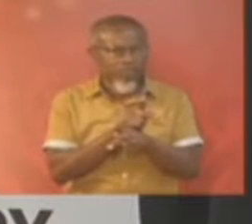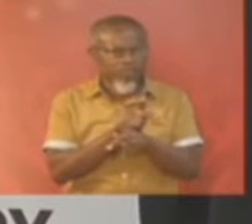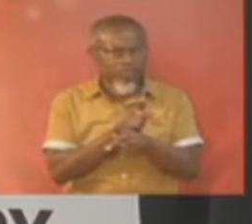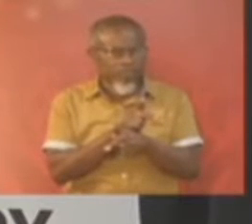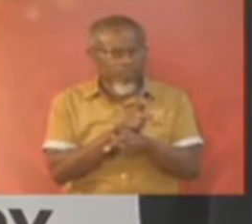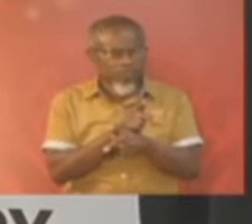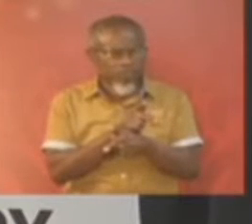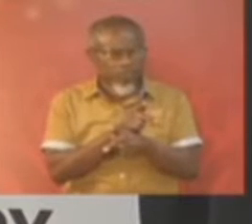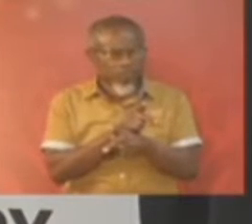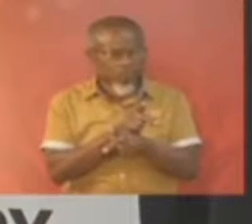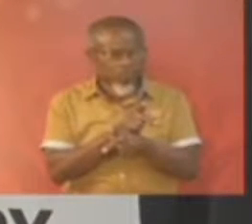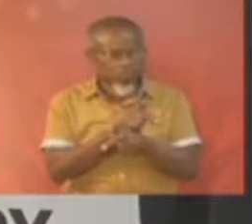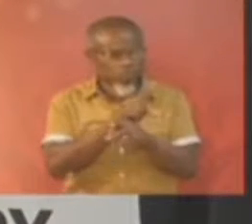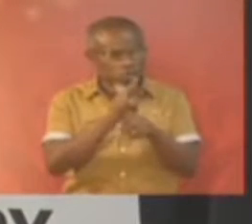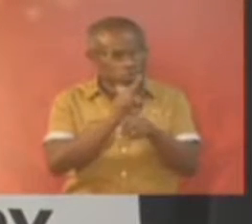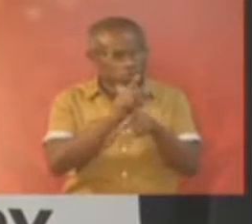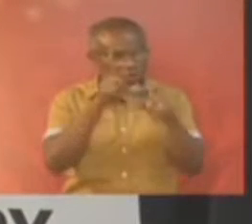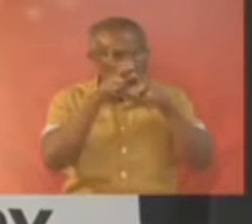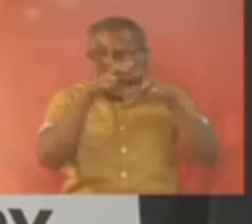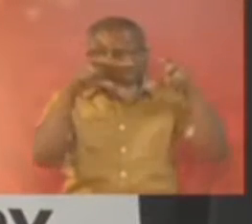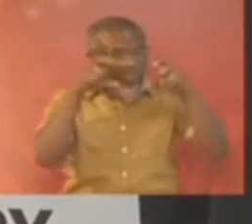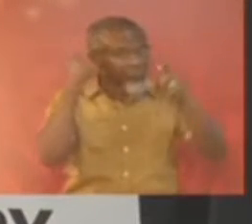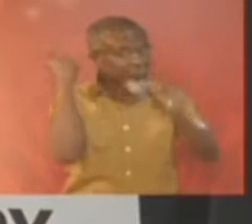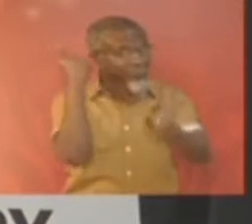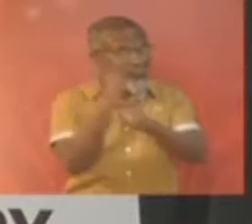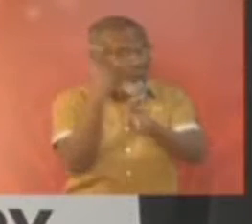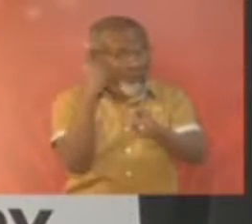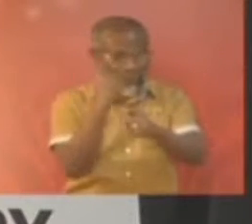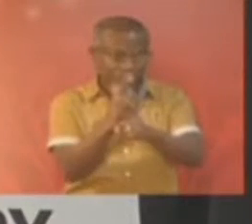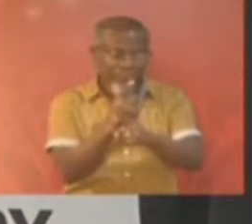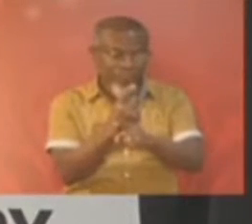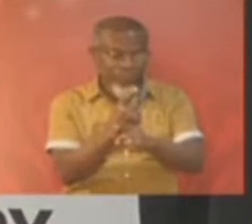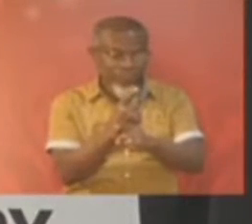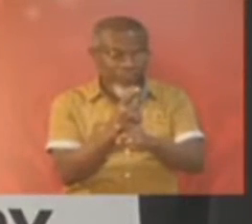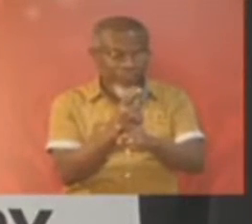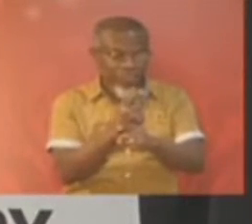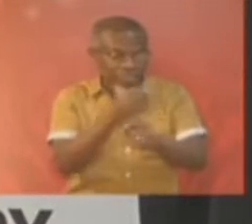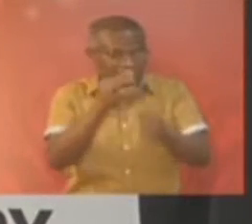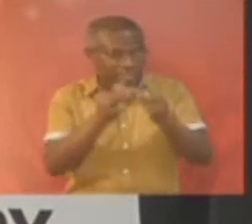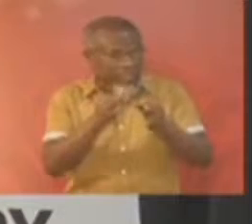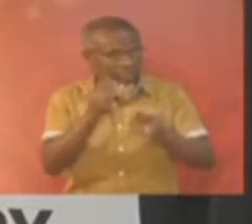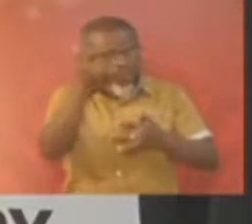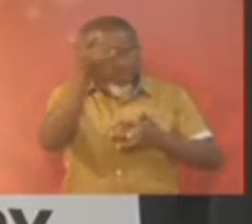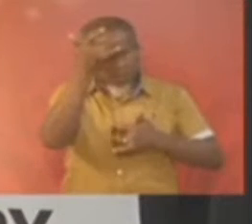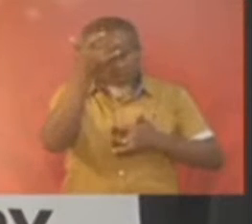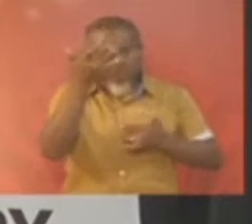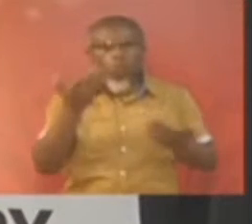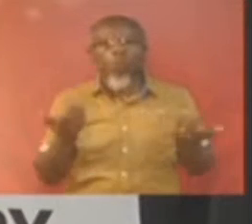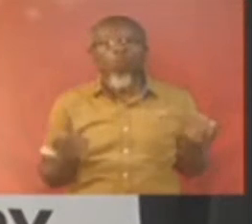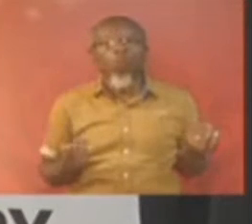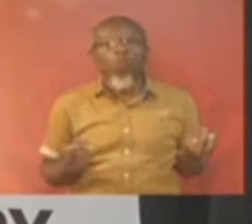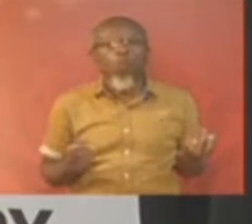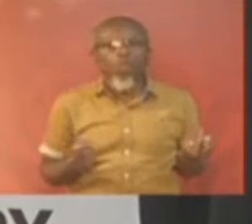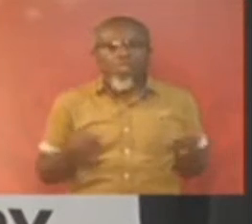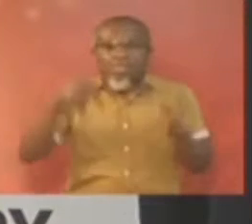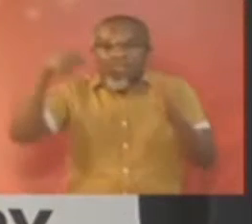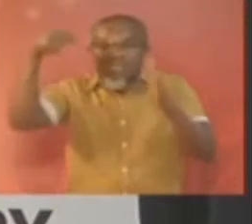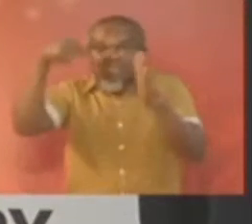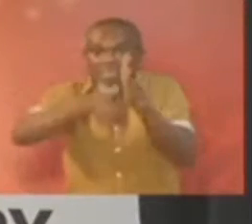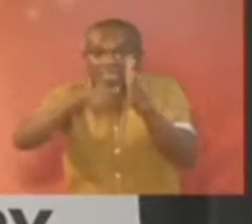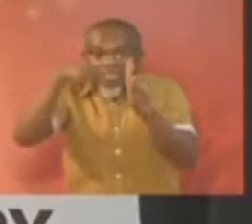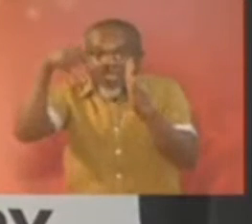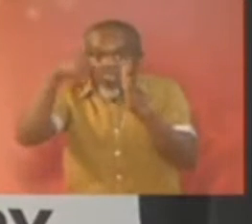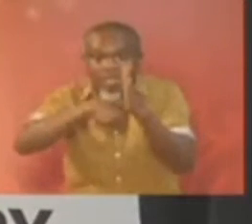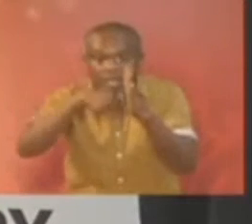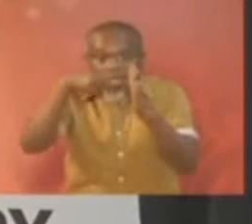masks properly, that we are washing our hands adequately, that we're not going out when we're ill. And when we say wear the mask properly, we're seeing a lot of masks being